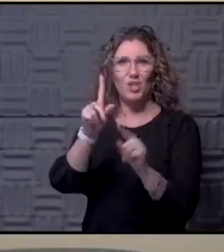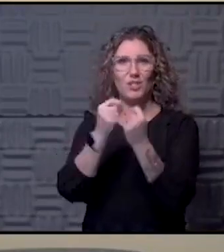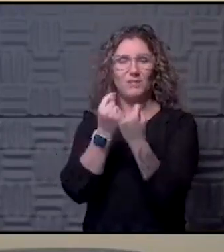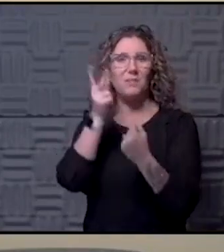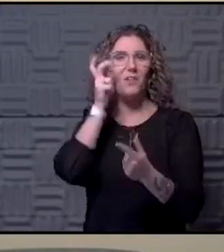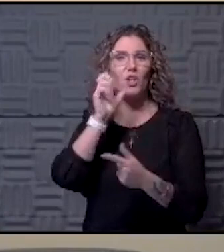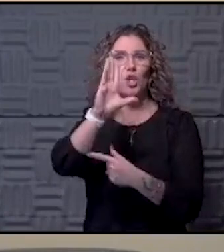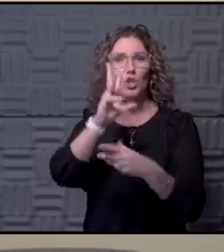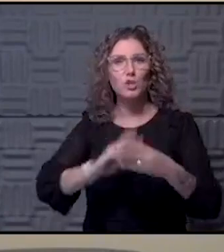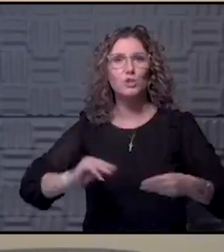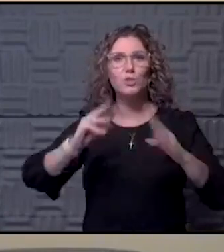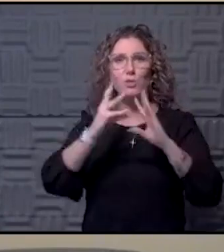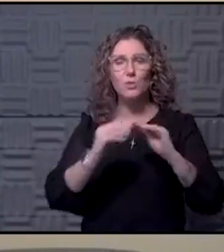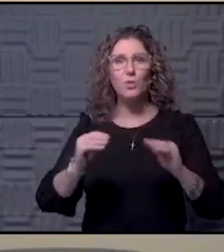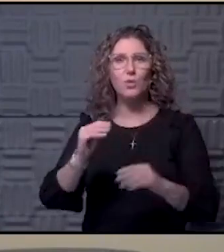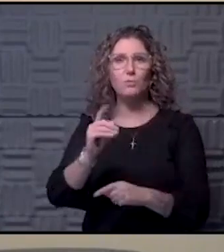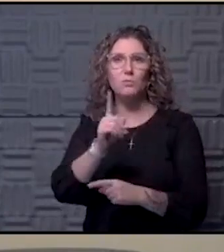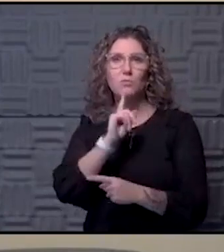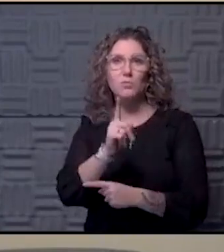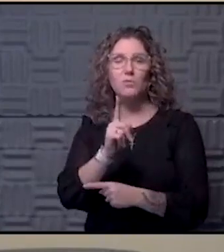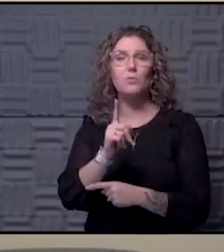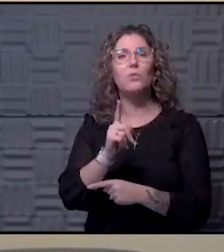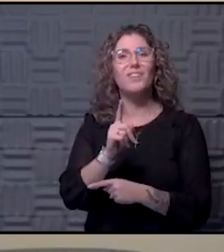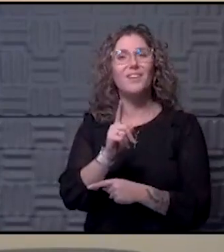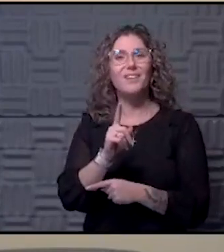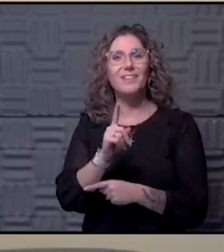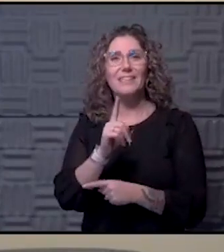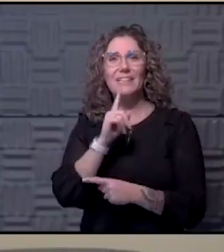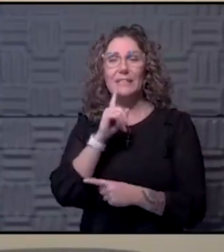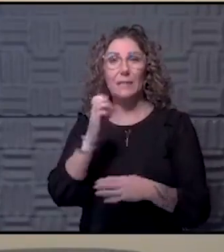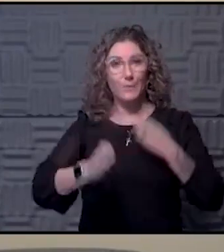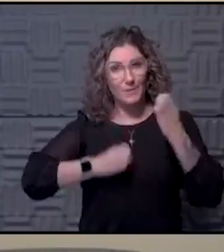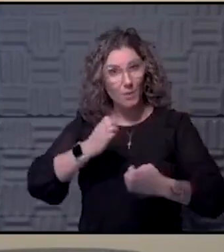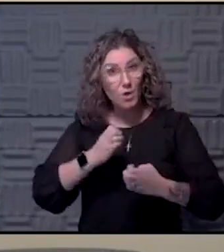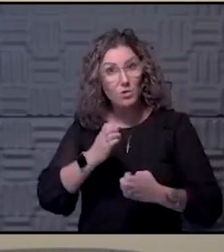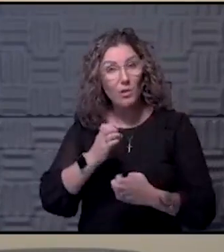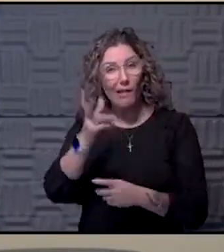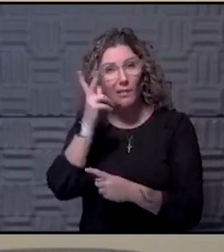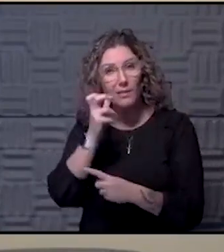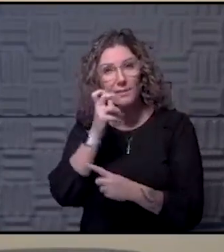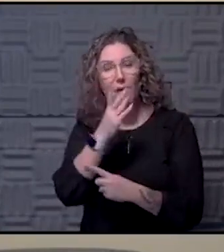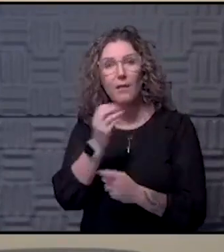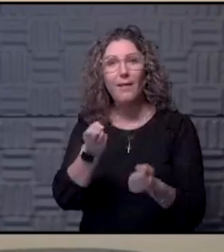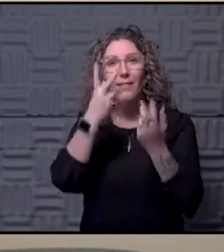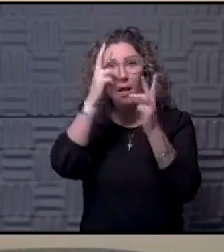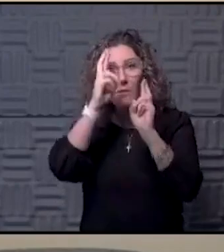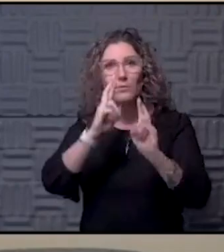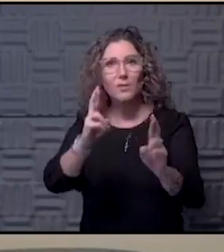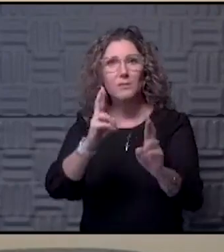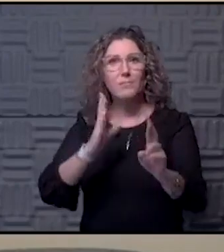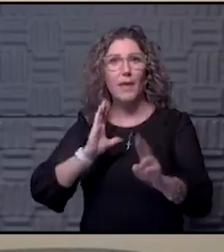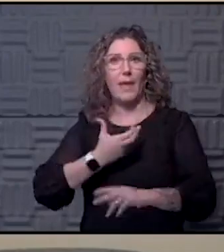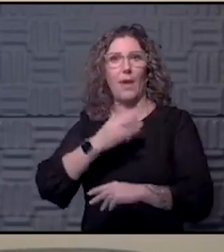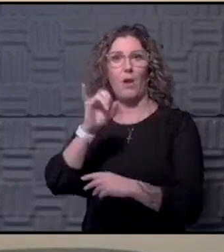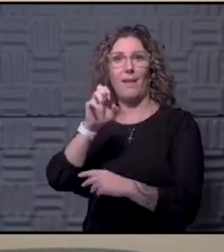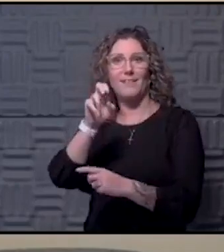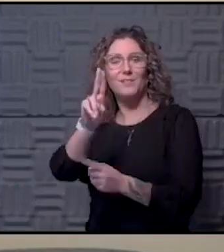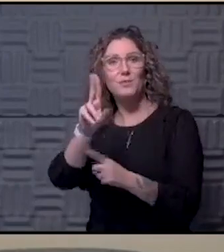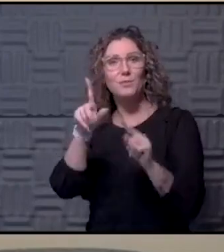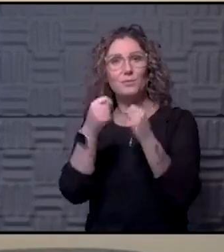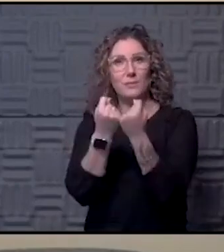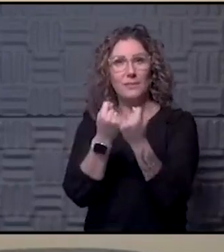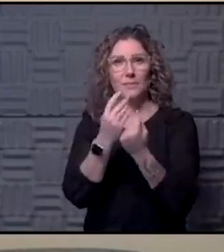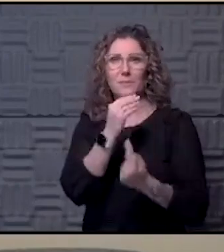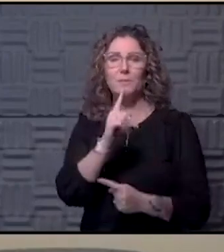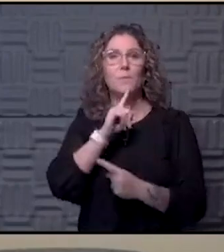was just truly it was pretty emotional to listen to, and so I have a ton of respect for our ICU teams. I was